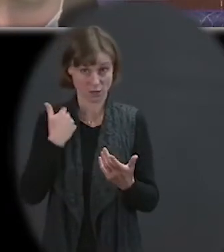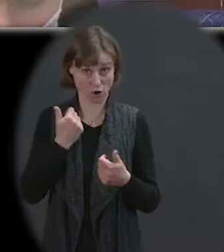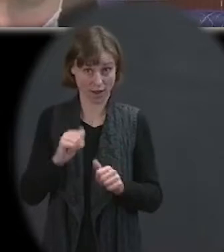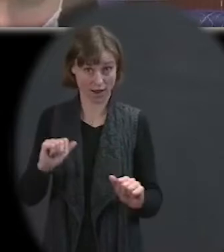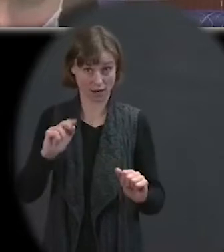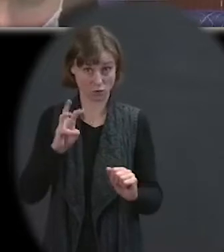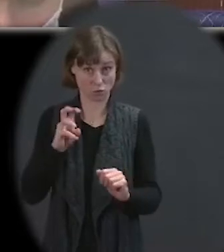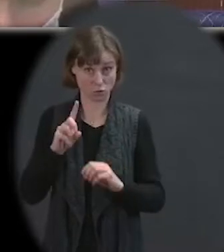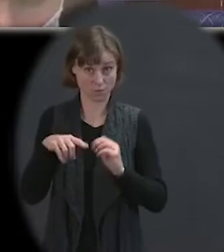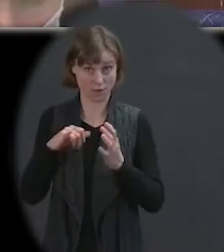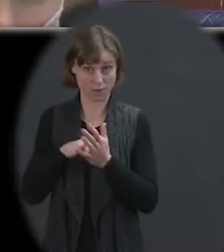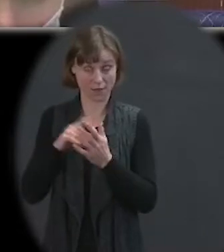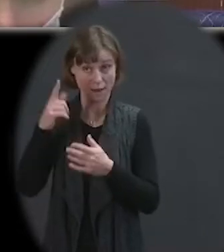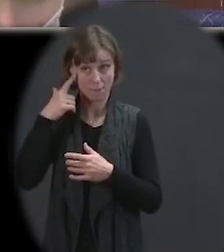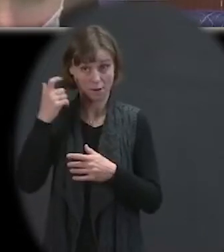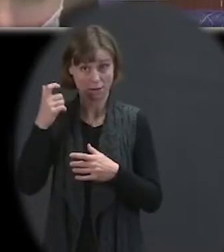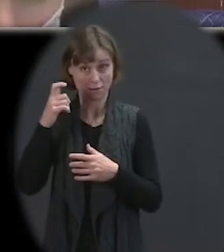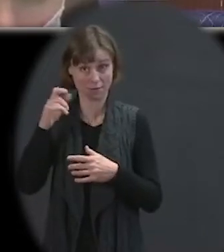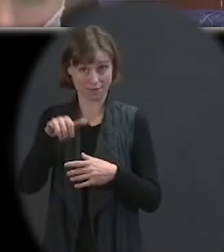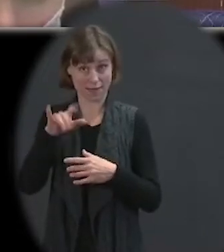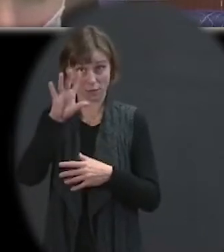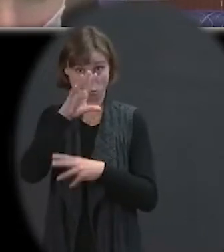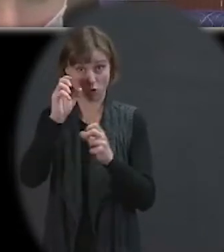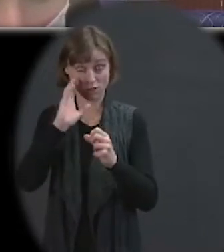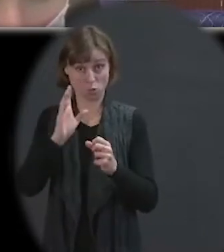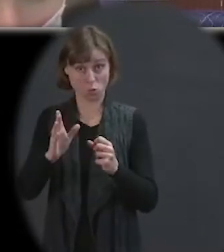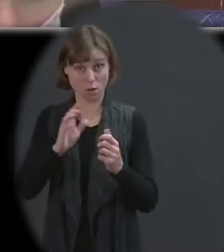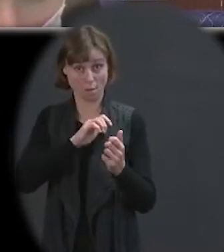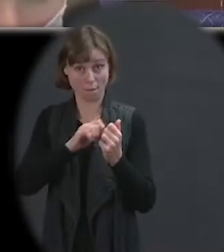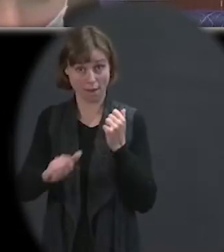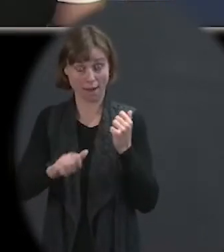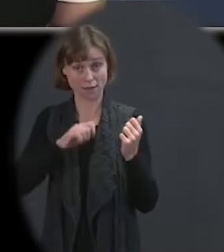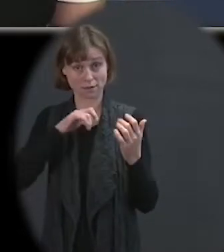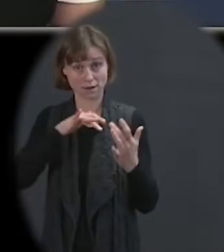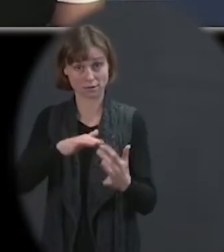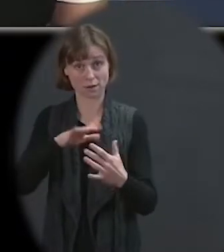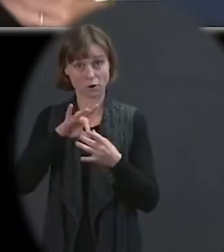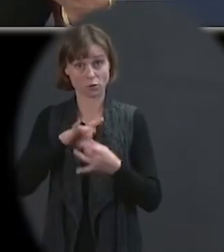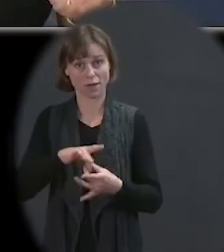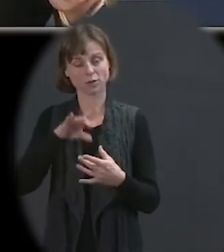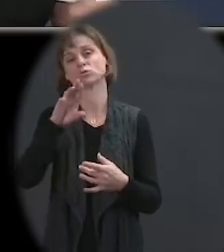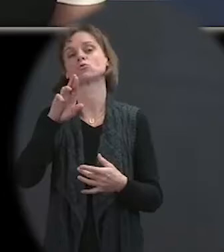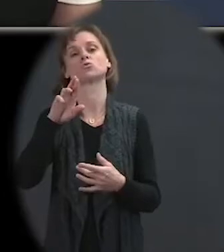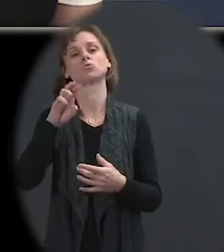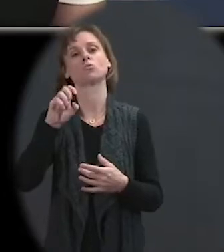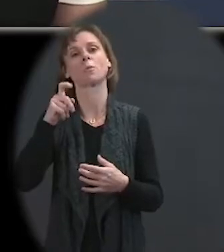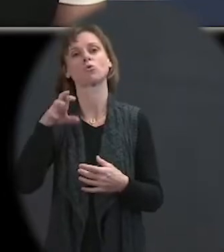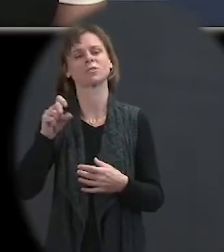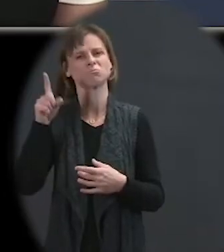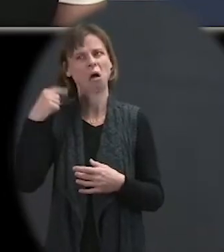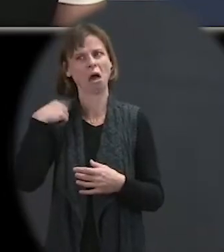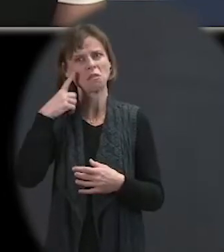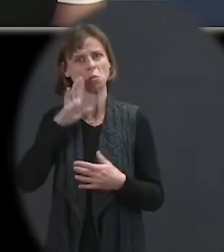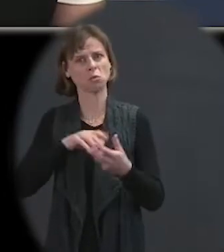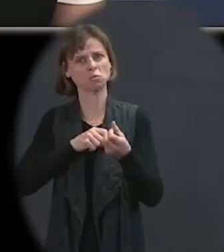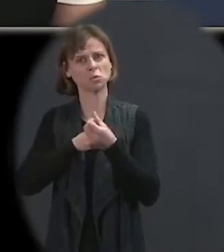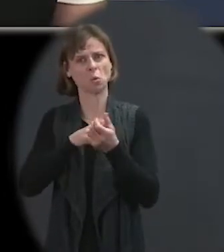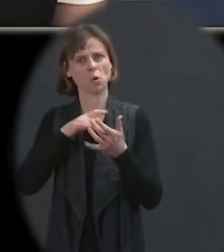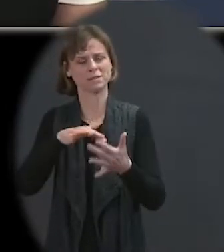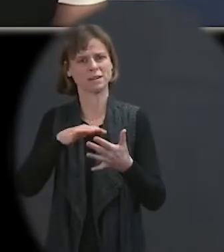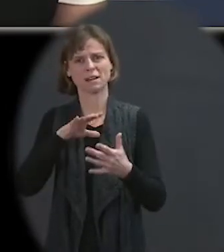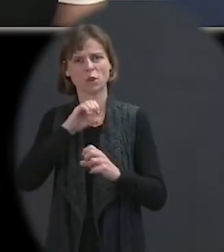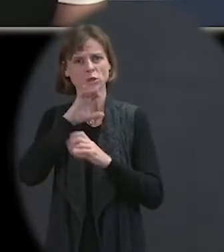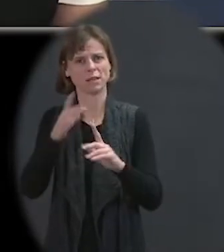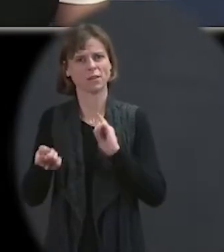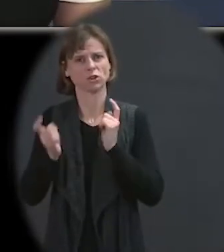that the president has said that he would back a study on reparations. So you certainly would back a study. I don't think anything's changed, though, from what I conveyed a couple